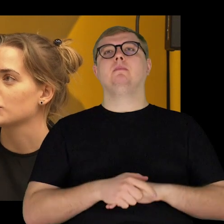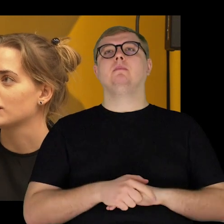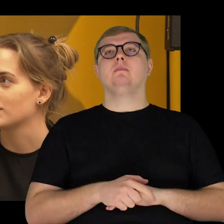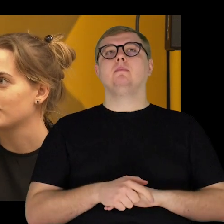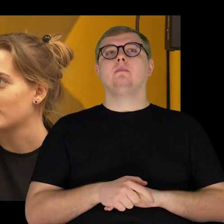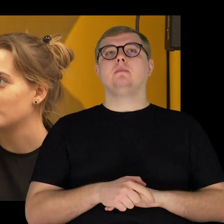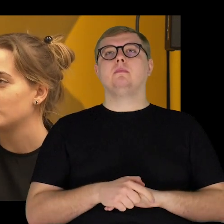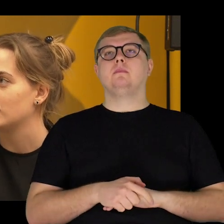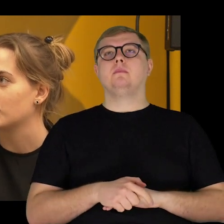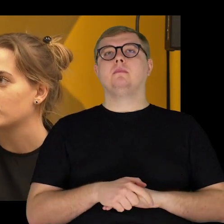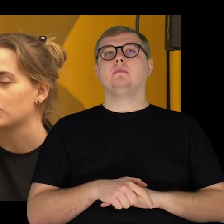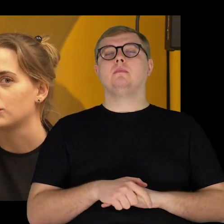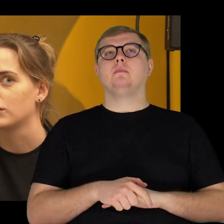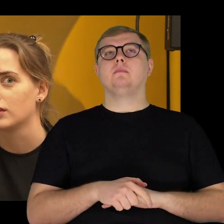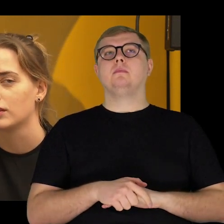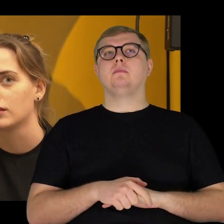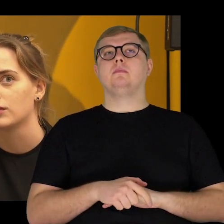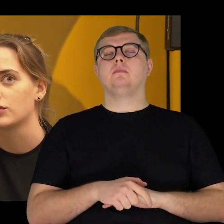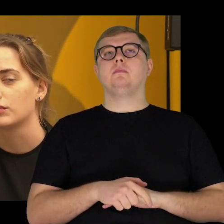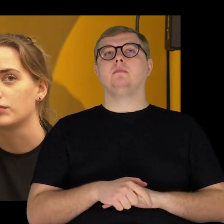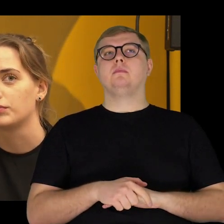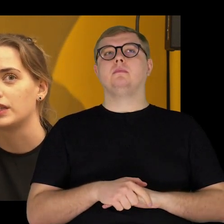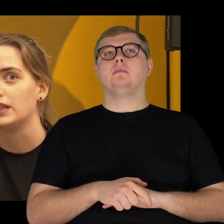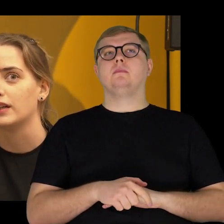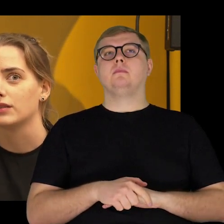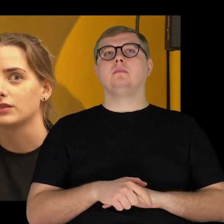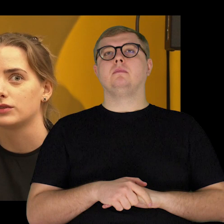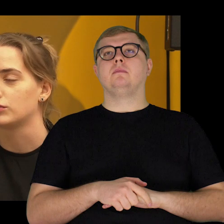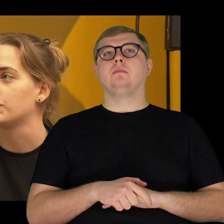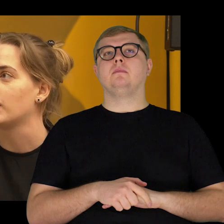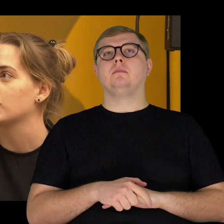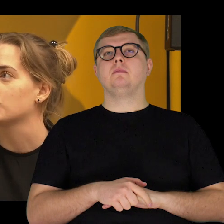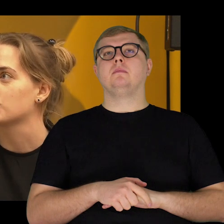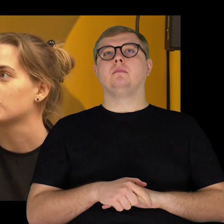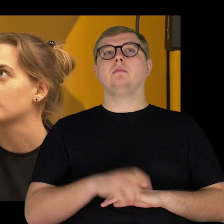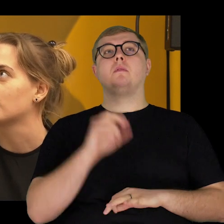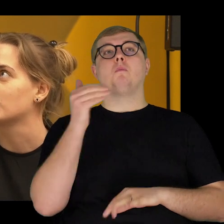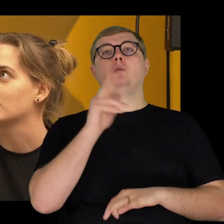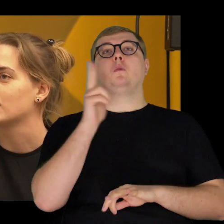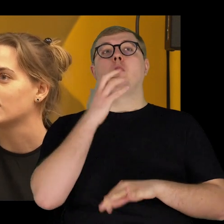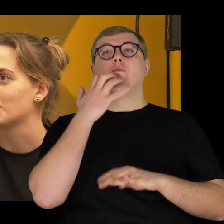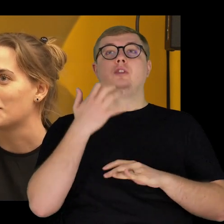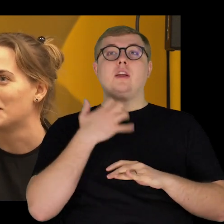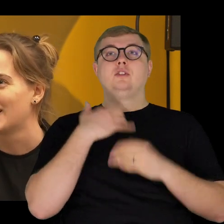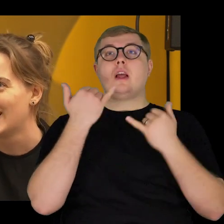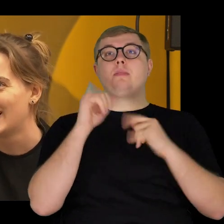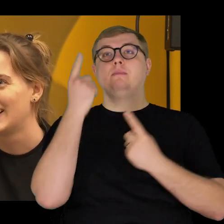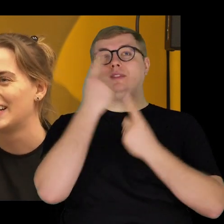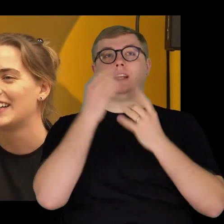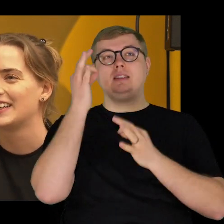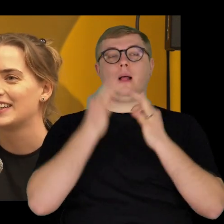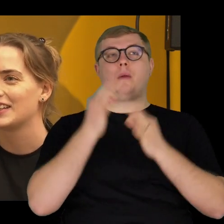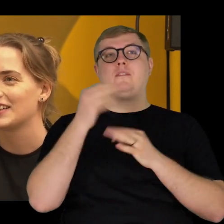Yeah, so it might be up to somebody else to reflect also on it in time.